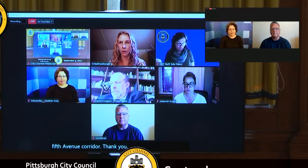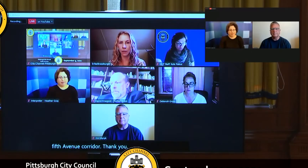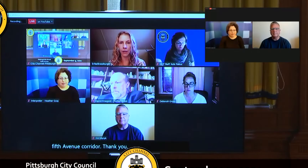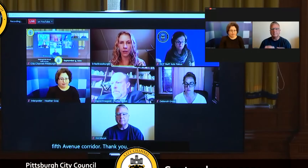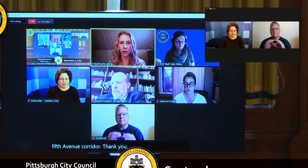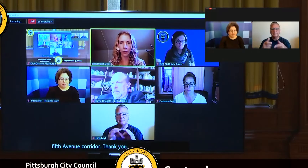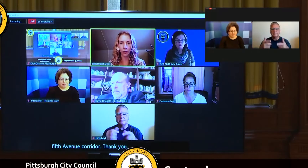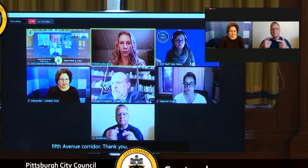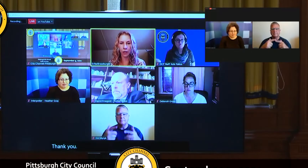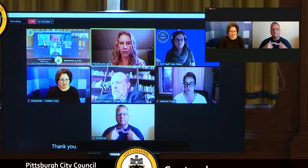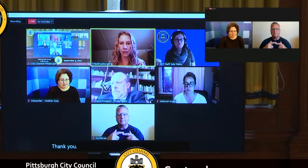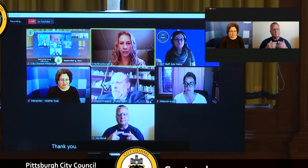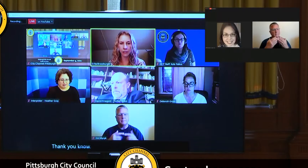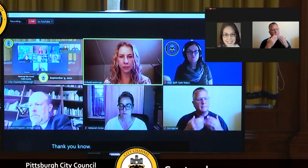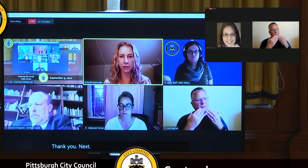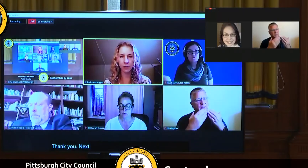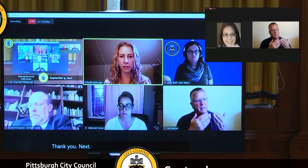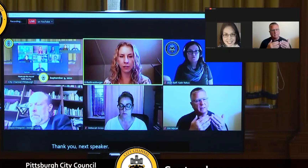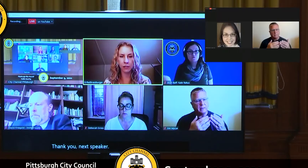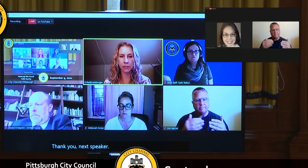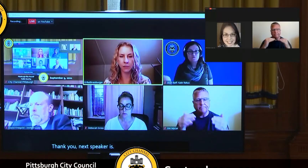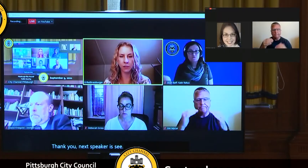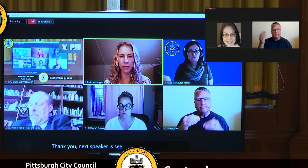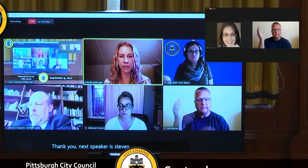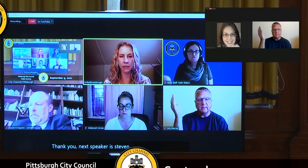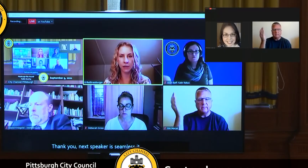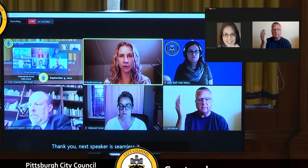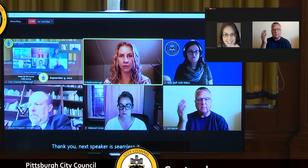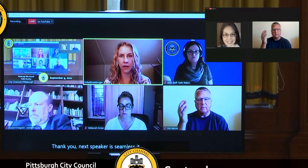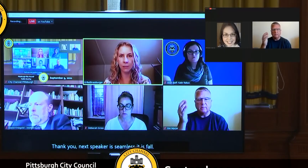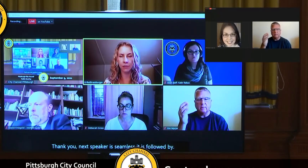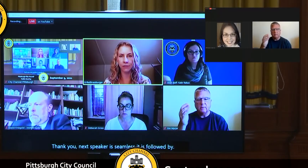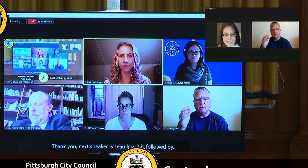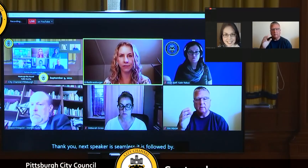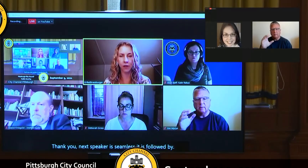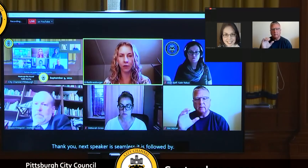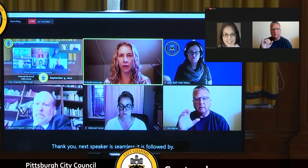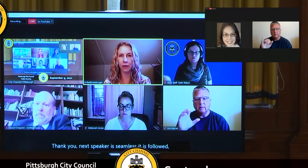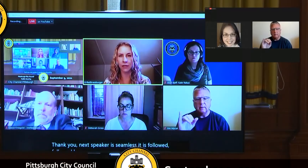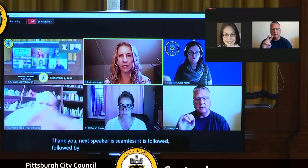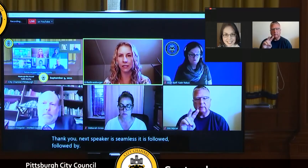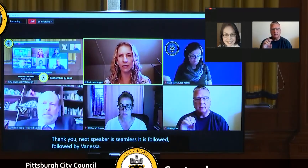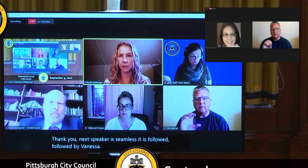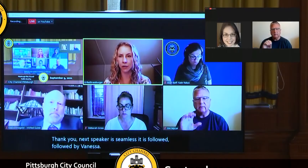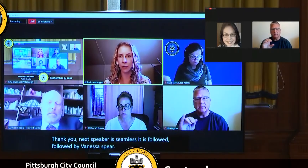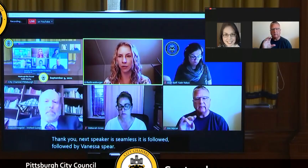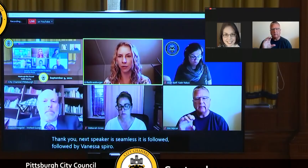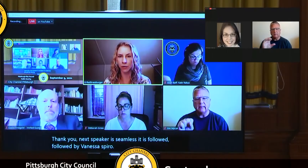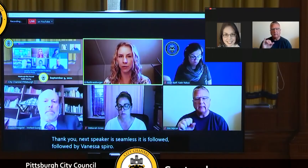Thank you. Next speaker is Steve Mosides, followed by